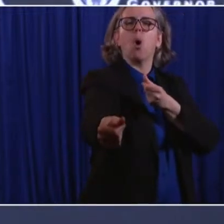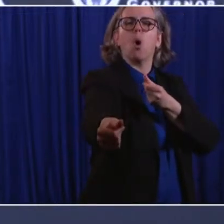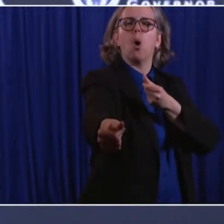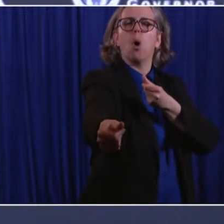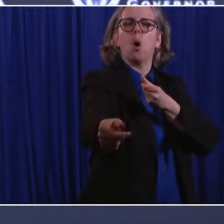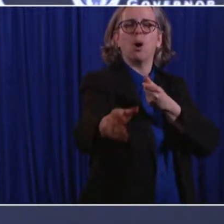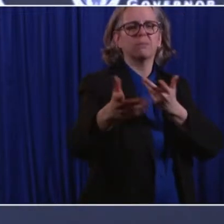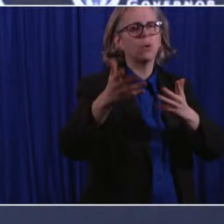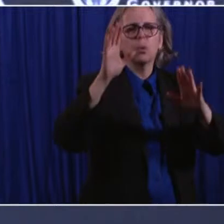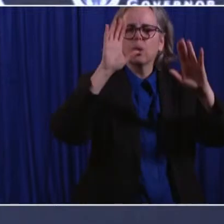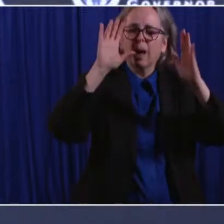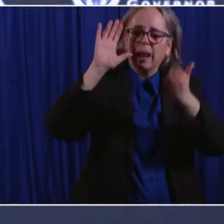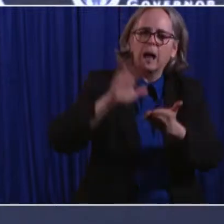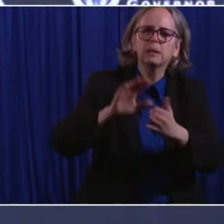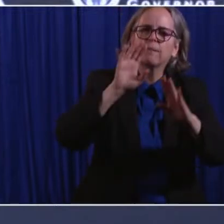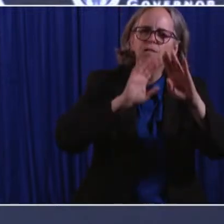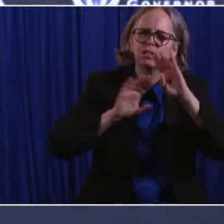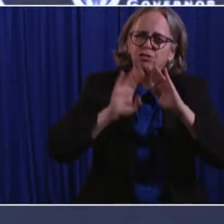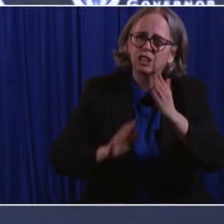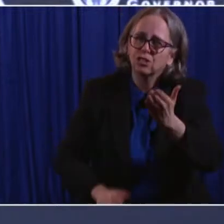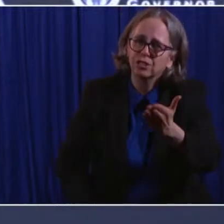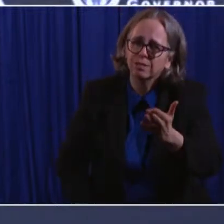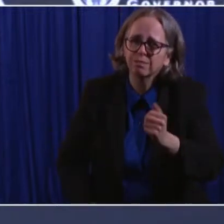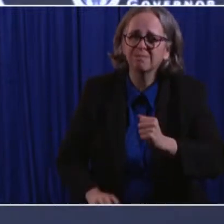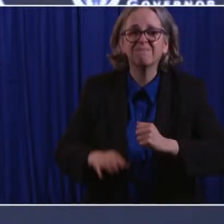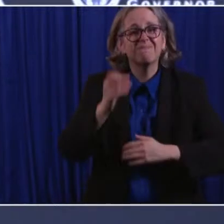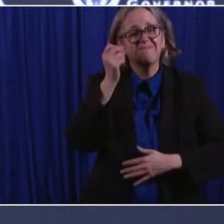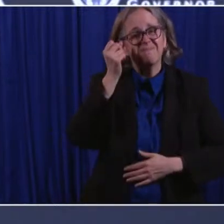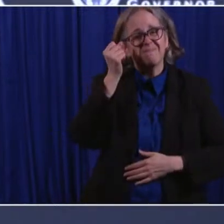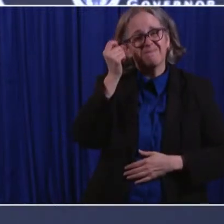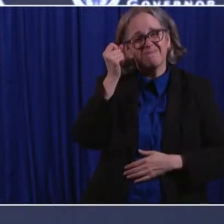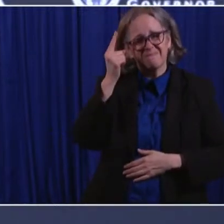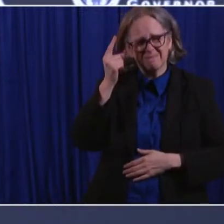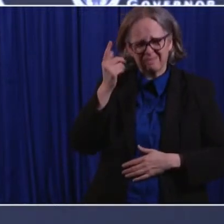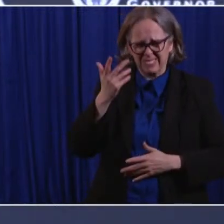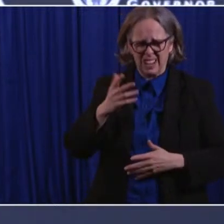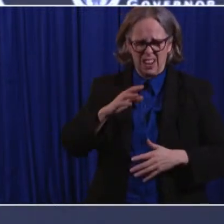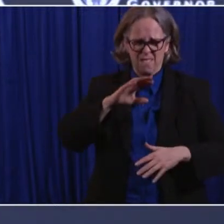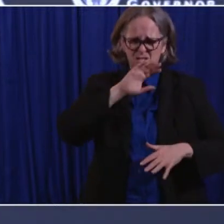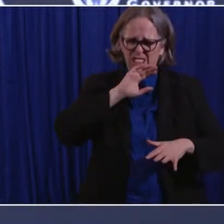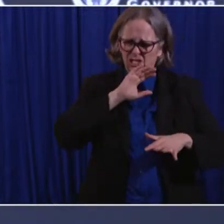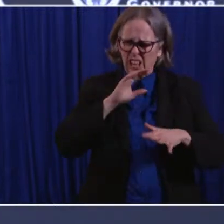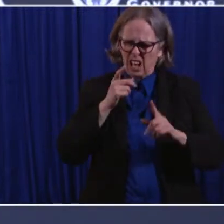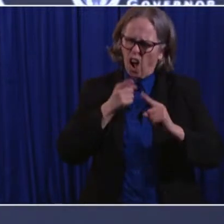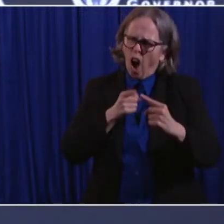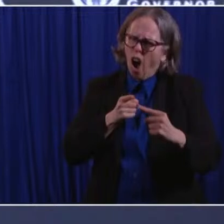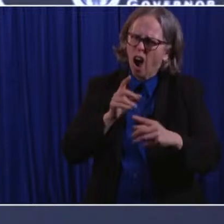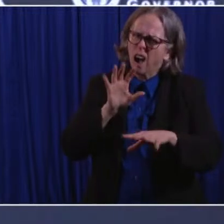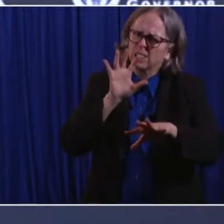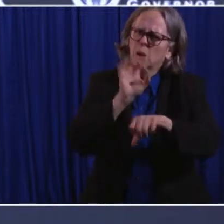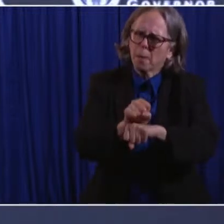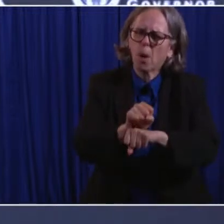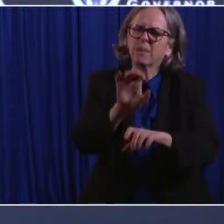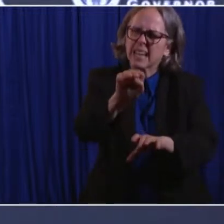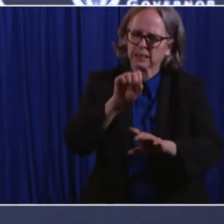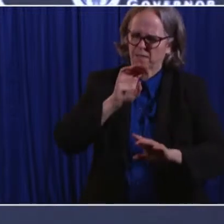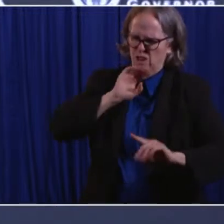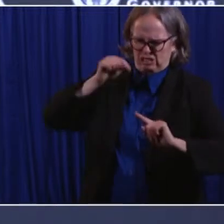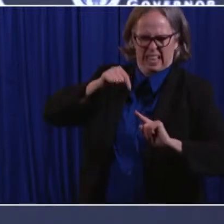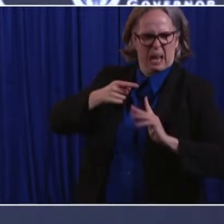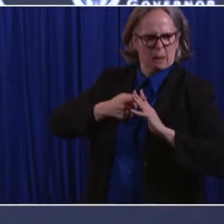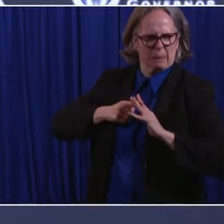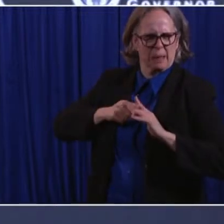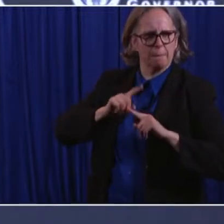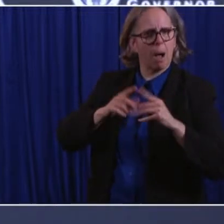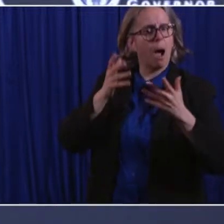out, we're going to try out in the next few days in Cleveland on a controlled group